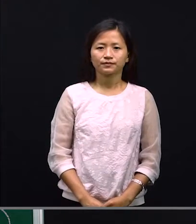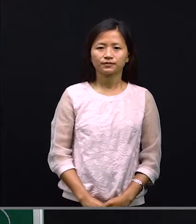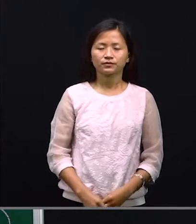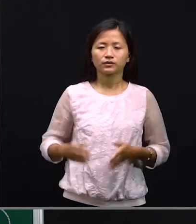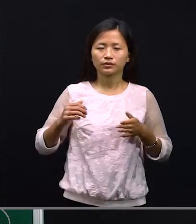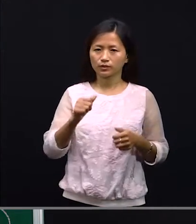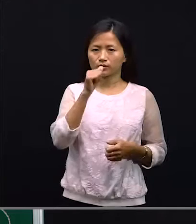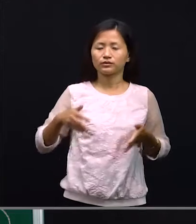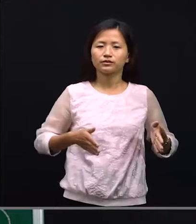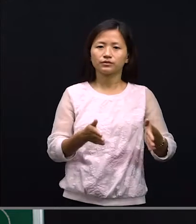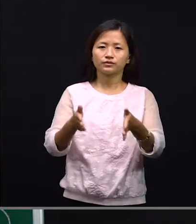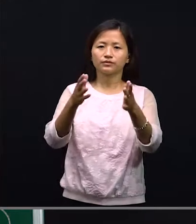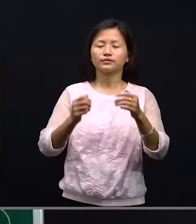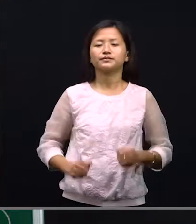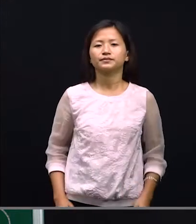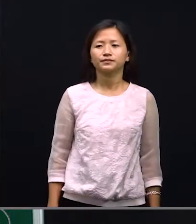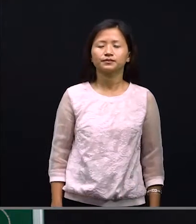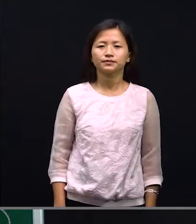the rivers now. Okay,